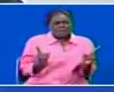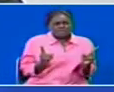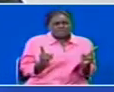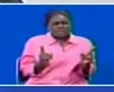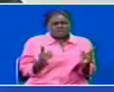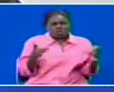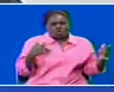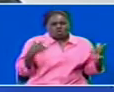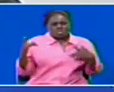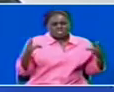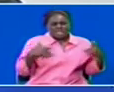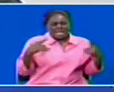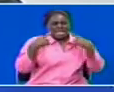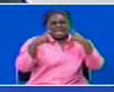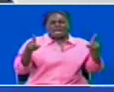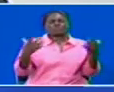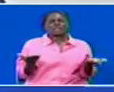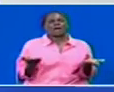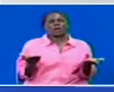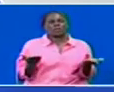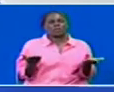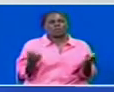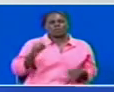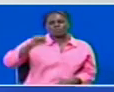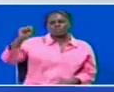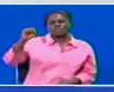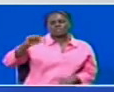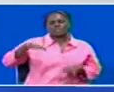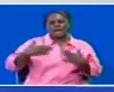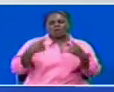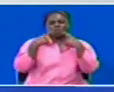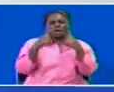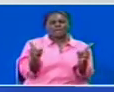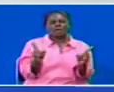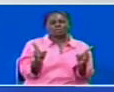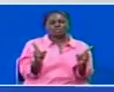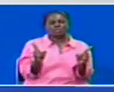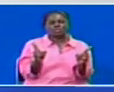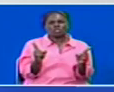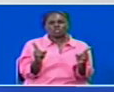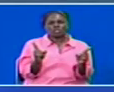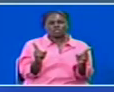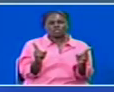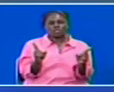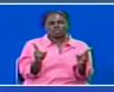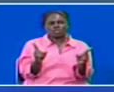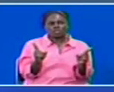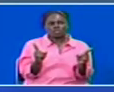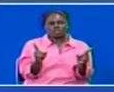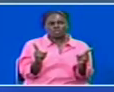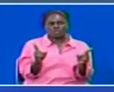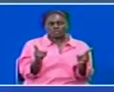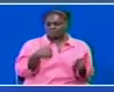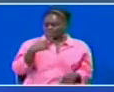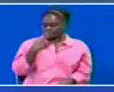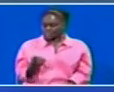the concerns are raised. Because politics is about how you articulate issues. It is not about what you articulate. Let me put